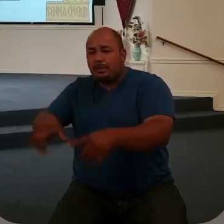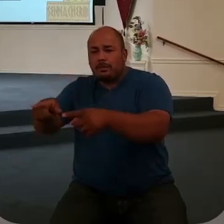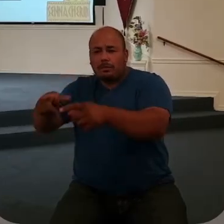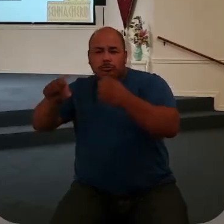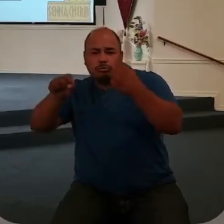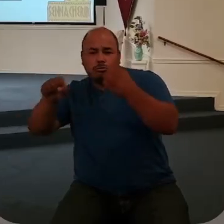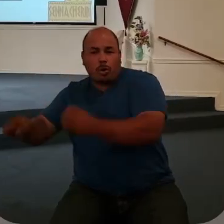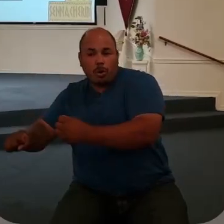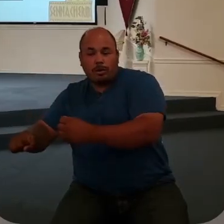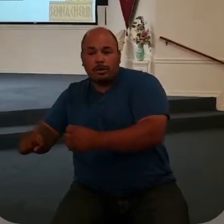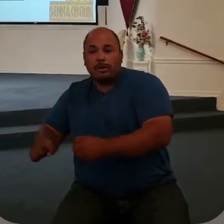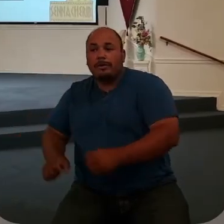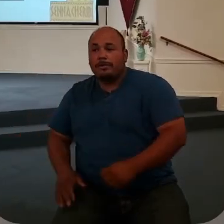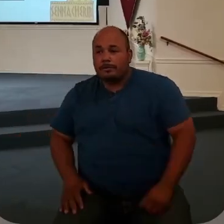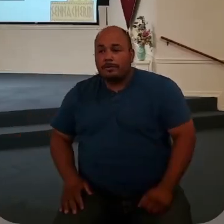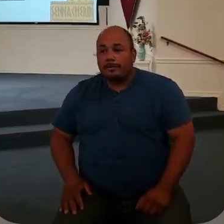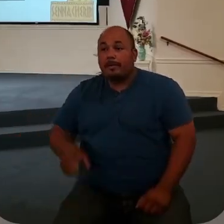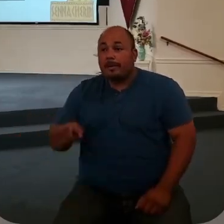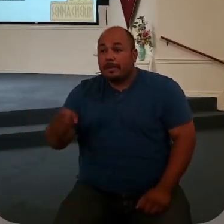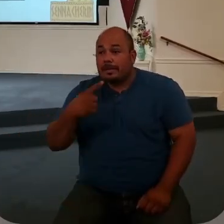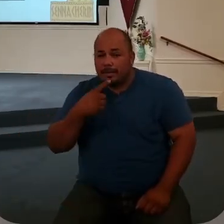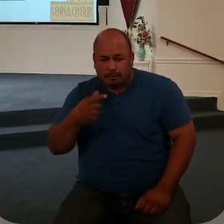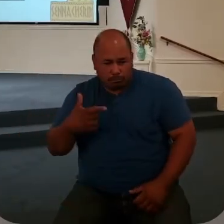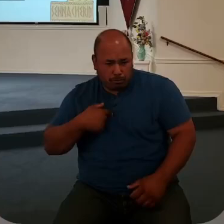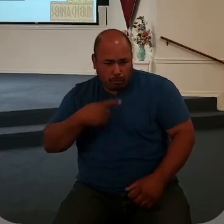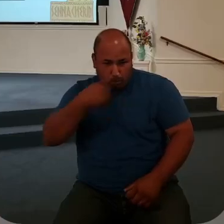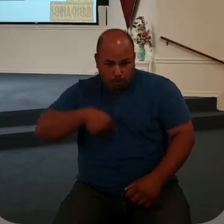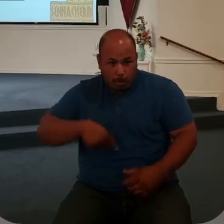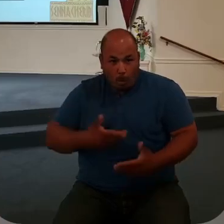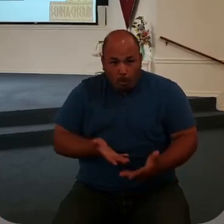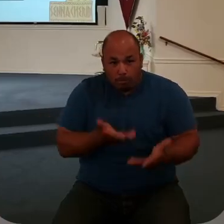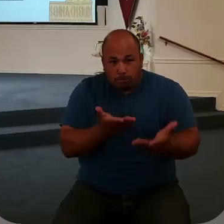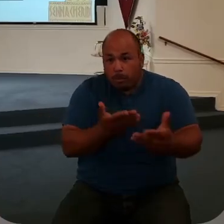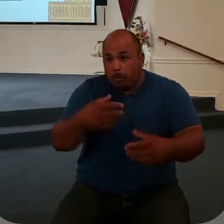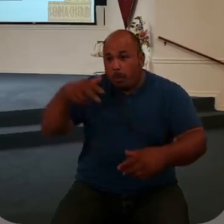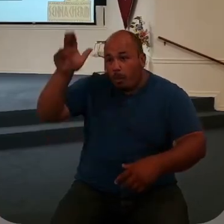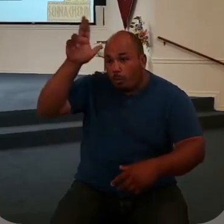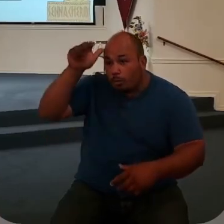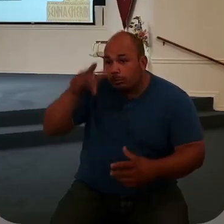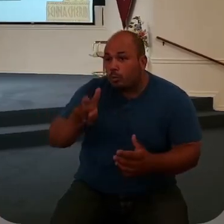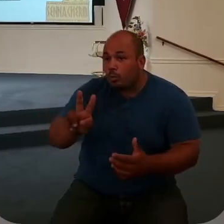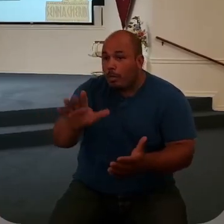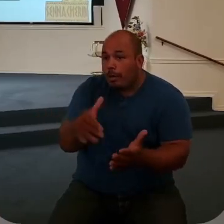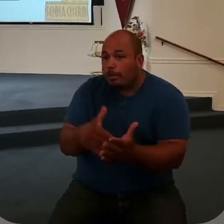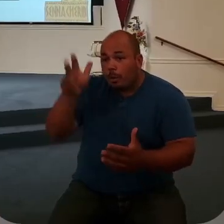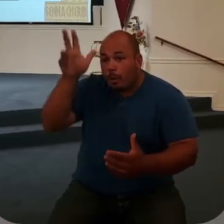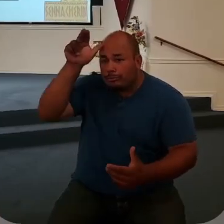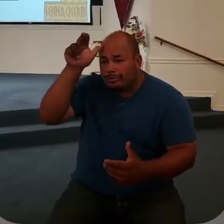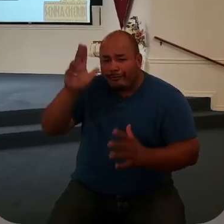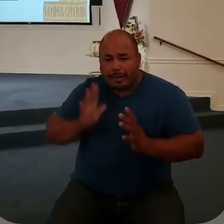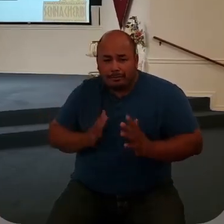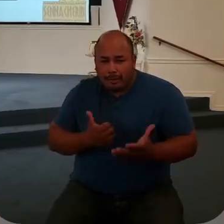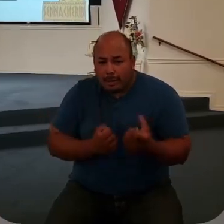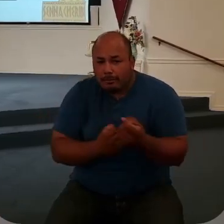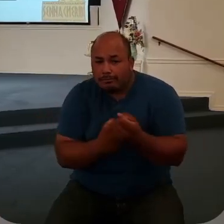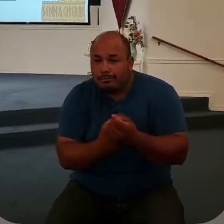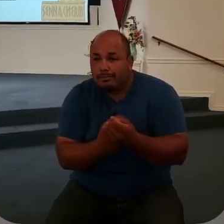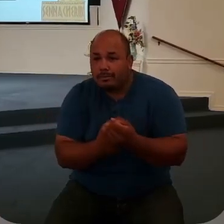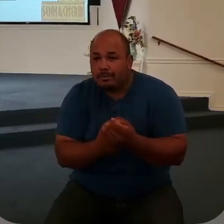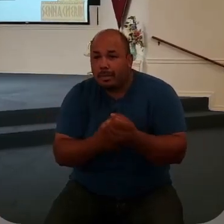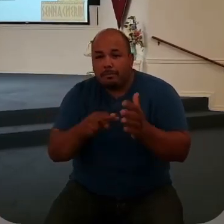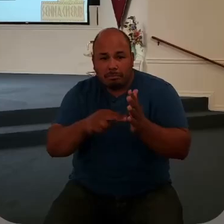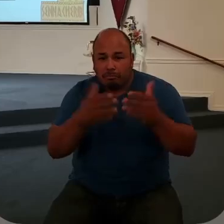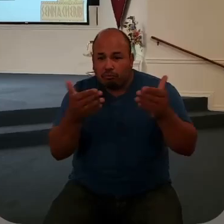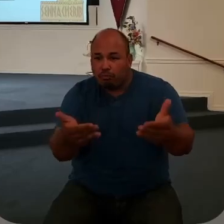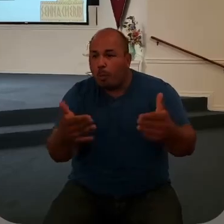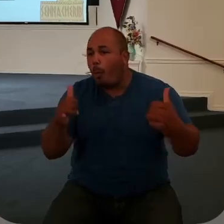would fail them. He offered to loan them 2,000 horses if that would help the military of Judah. At the end of